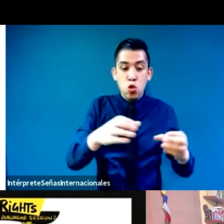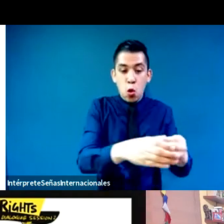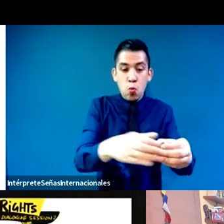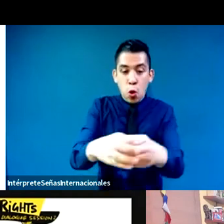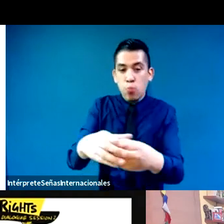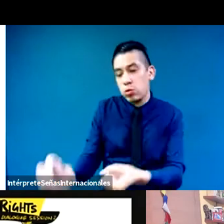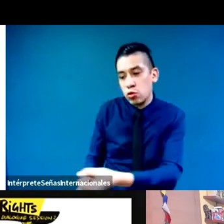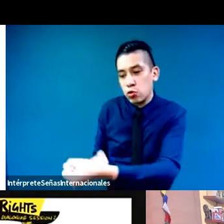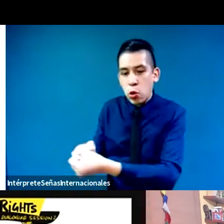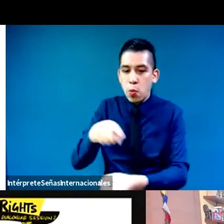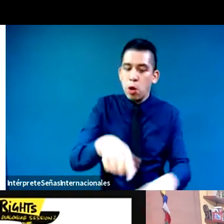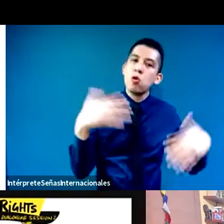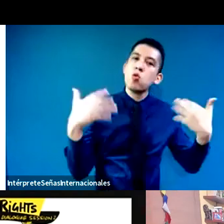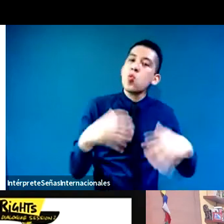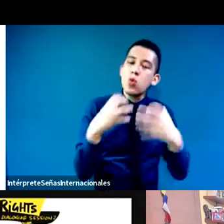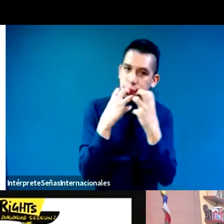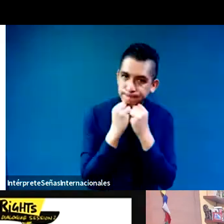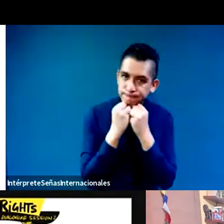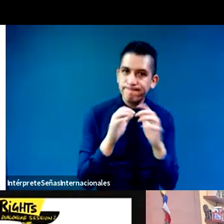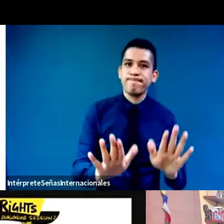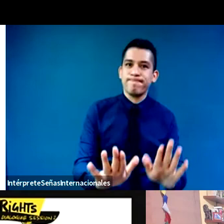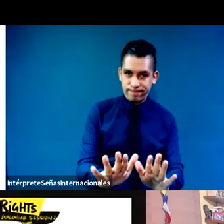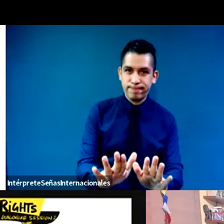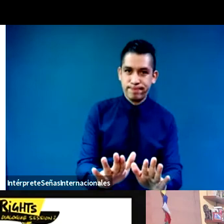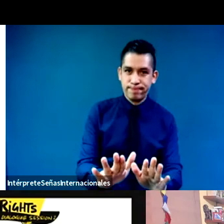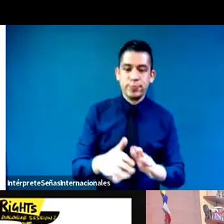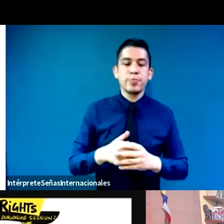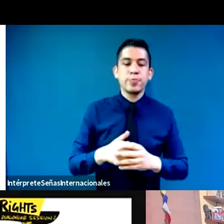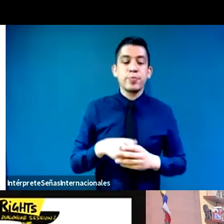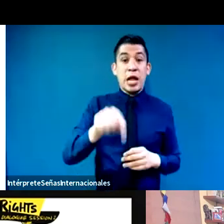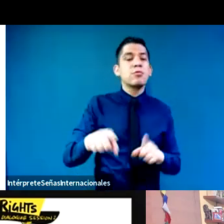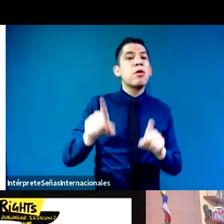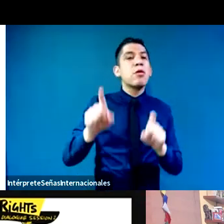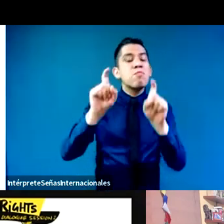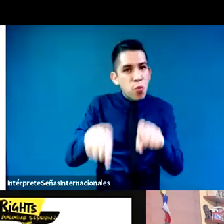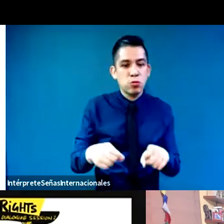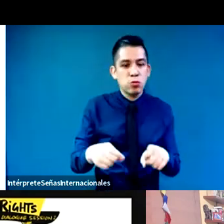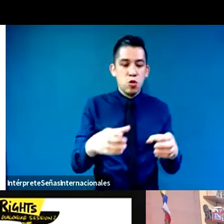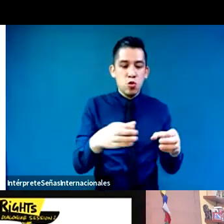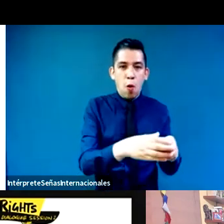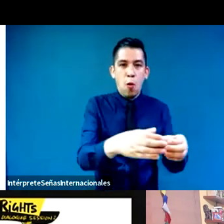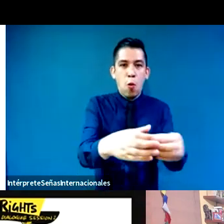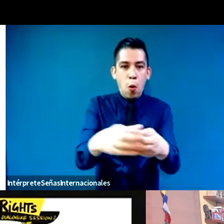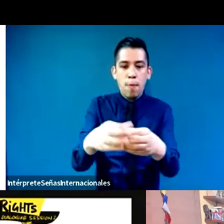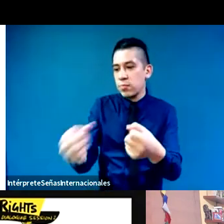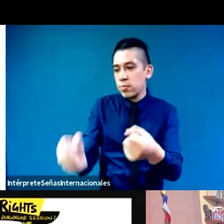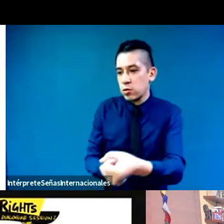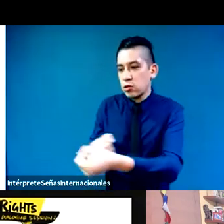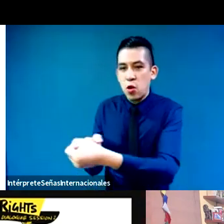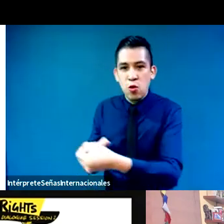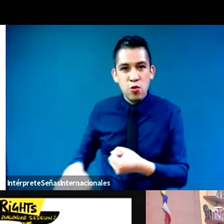And a fifth important how: decision makers must urgently correct against the